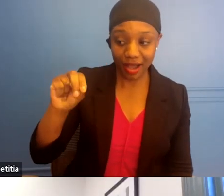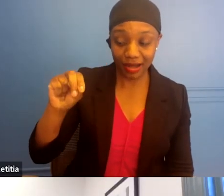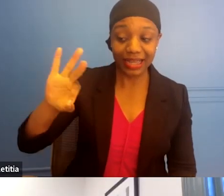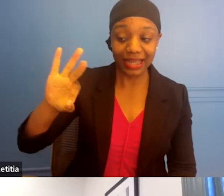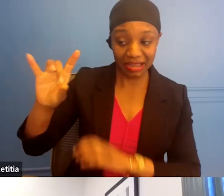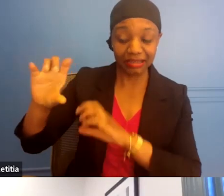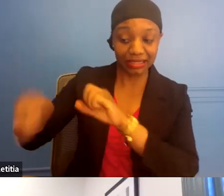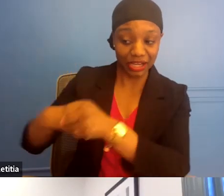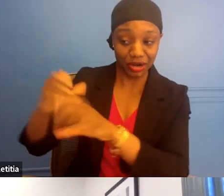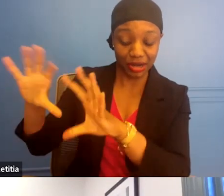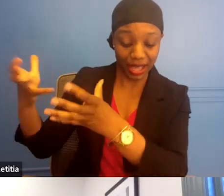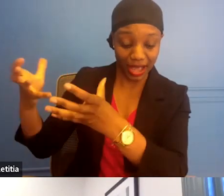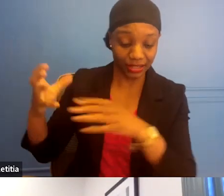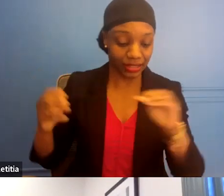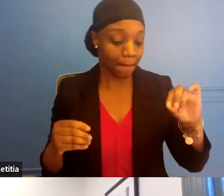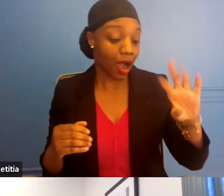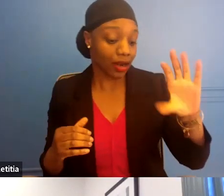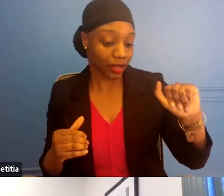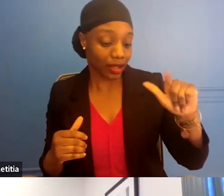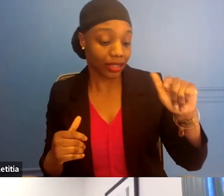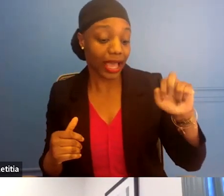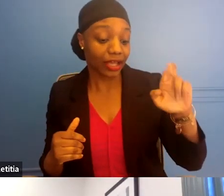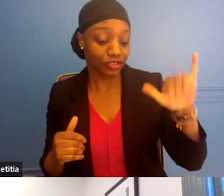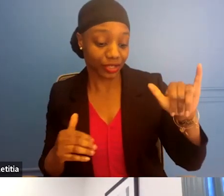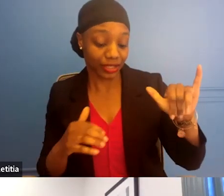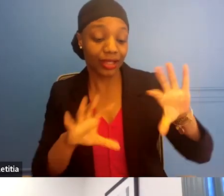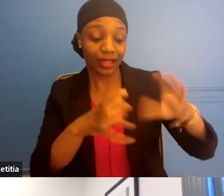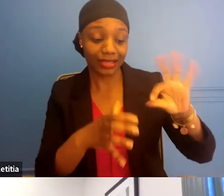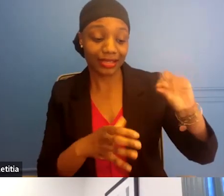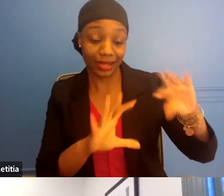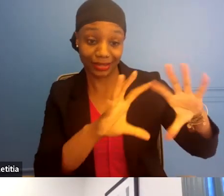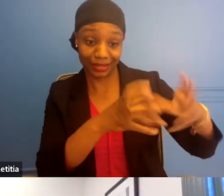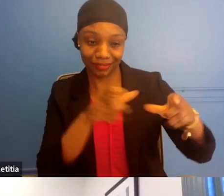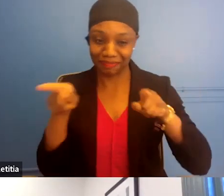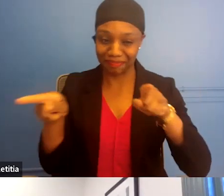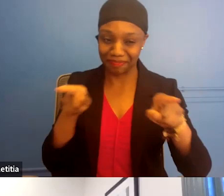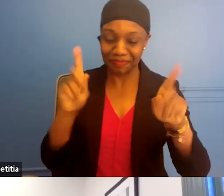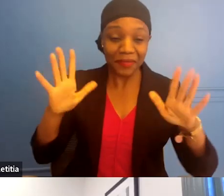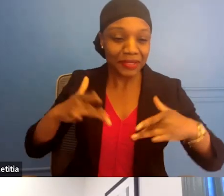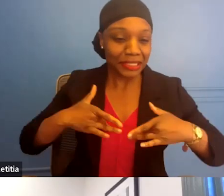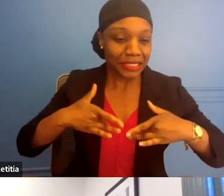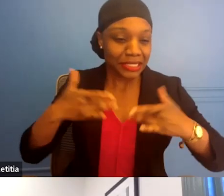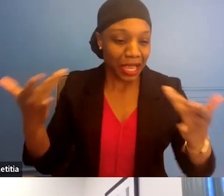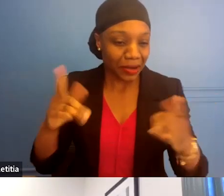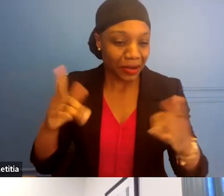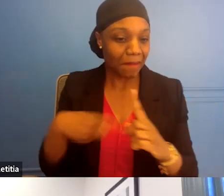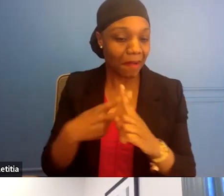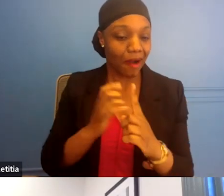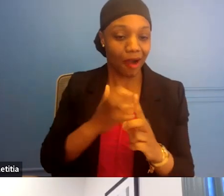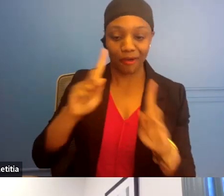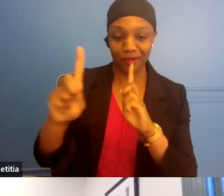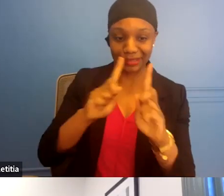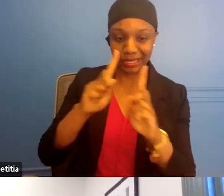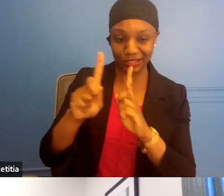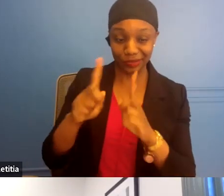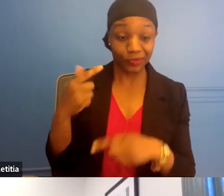Landry, class of 90. I'm so pleased that you've tuned in and very excited about our conversation. But we